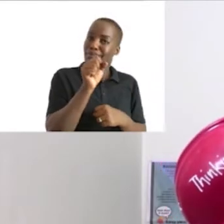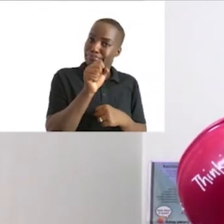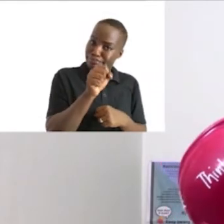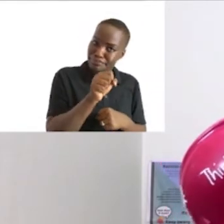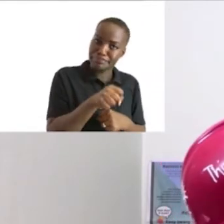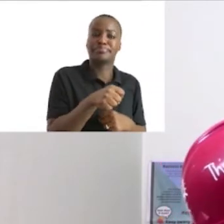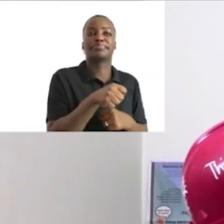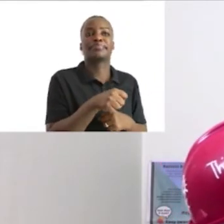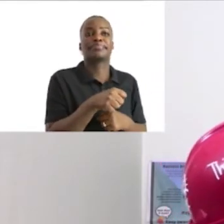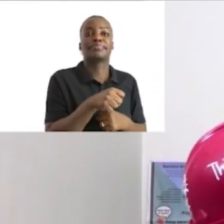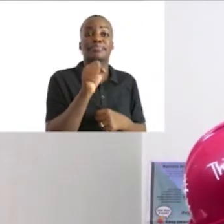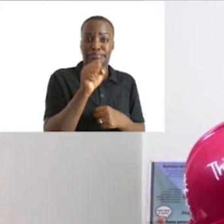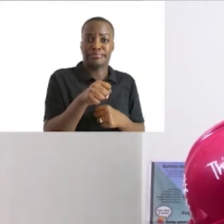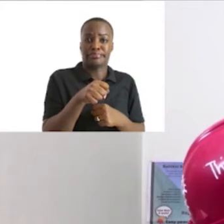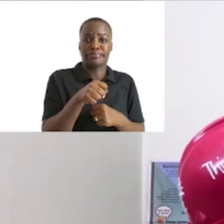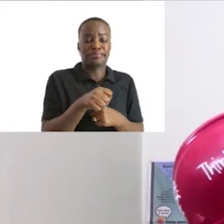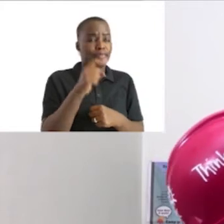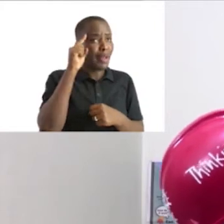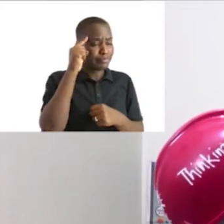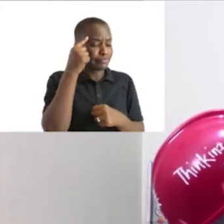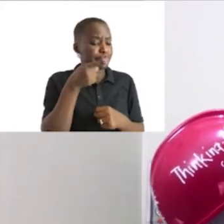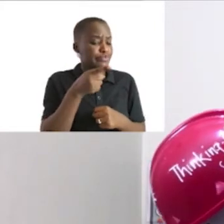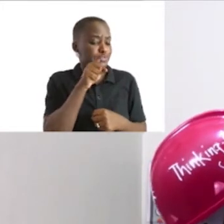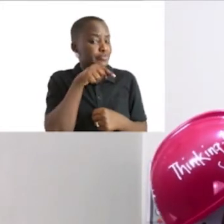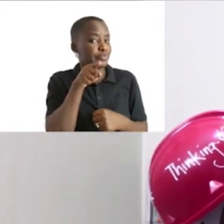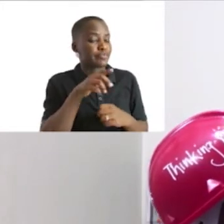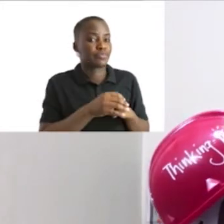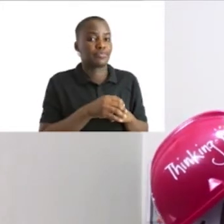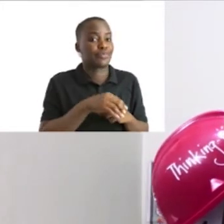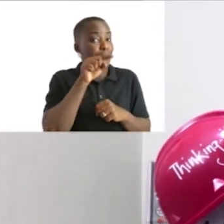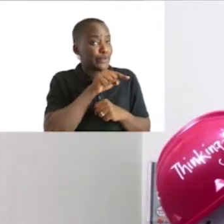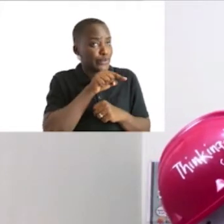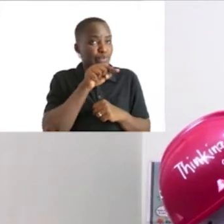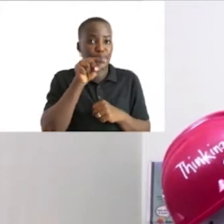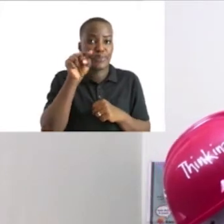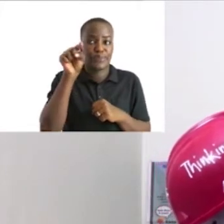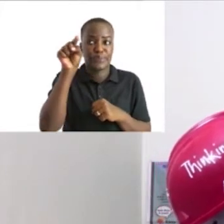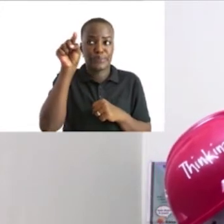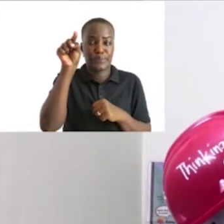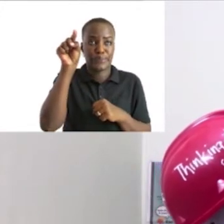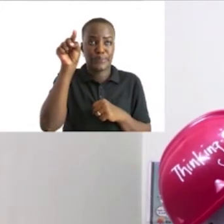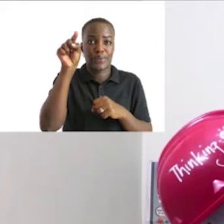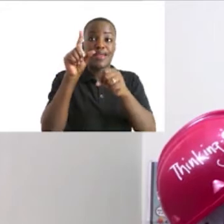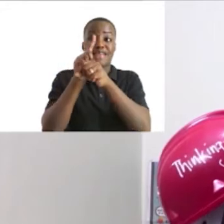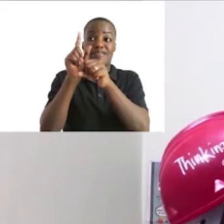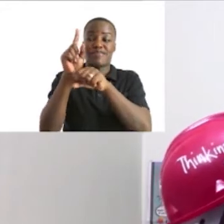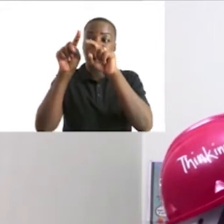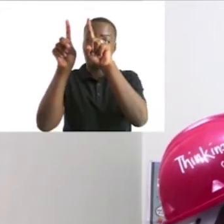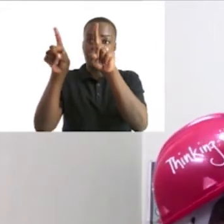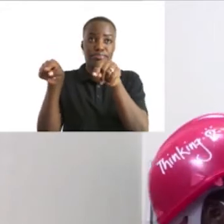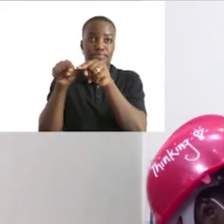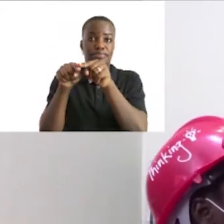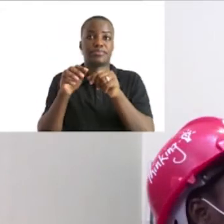Yes, I think it is also this one. So can you draw a line from the picture to the first box?